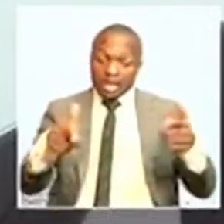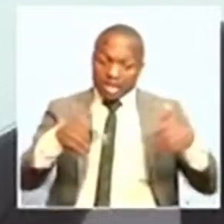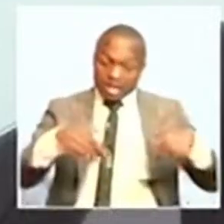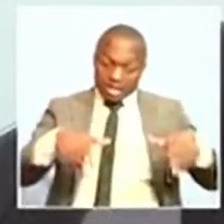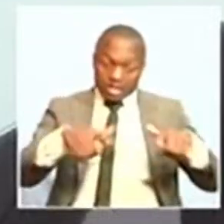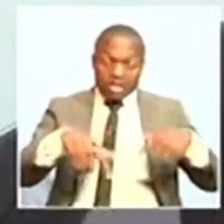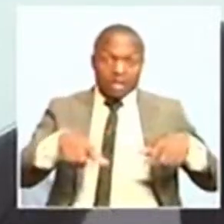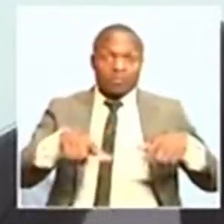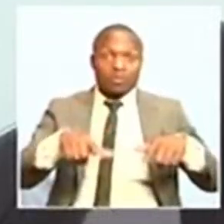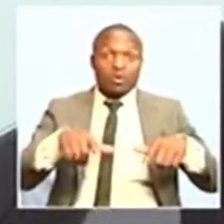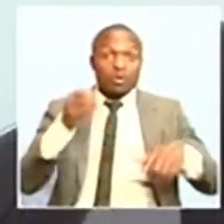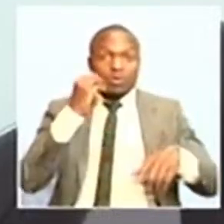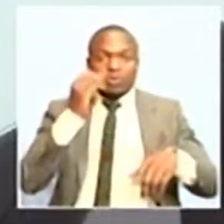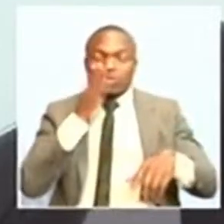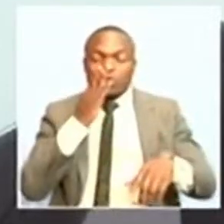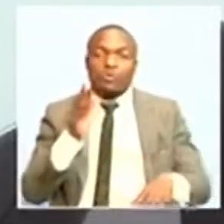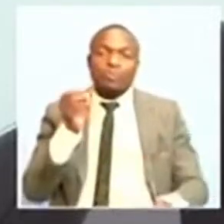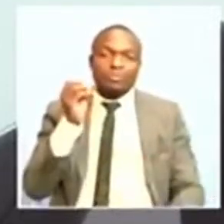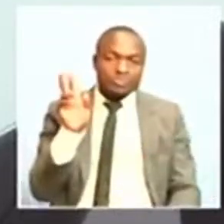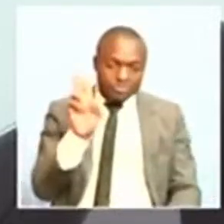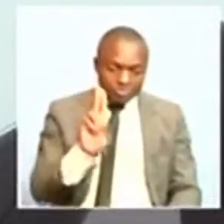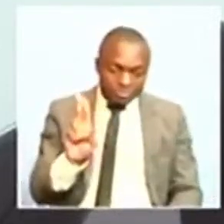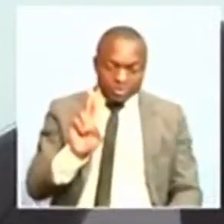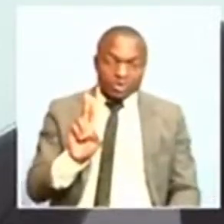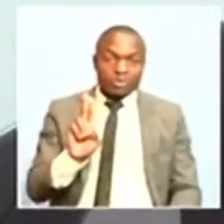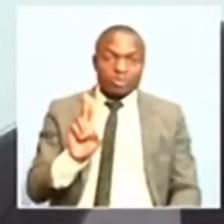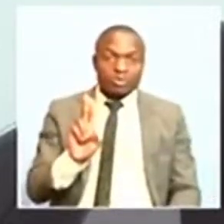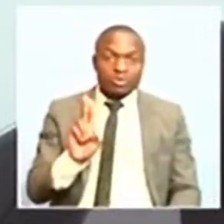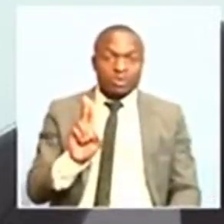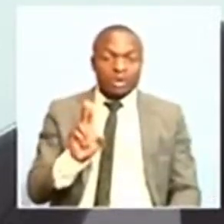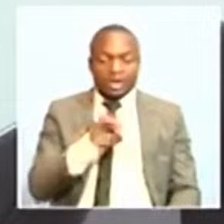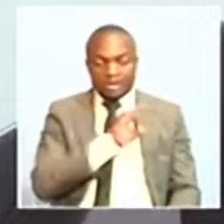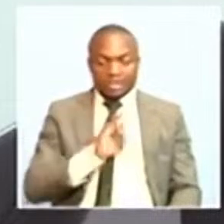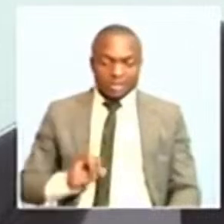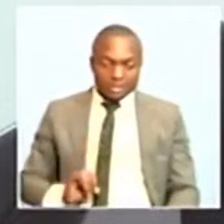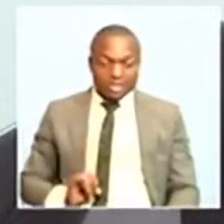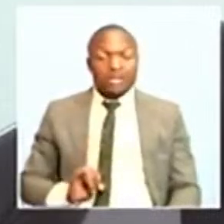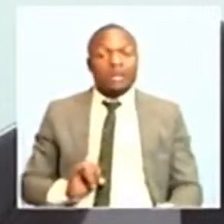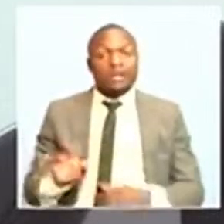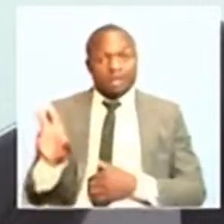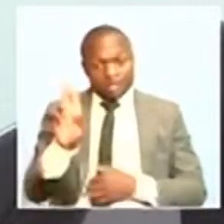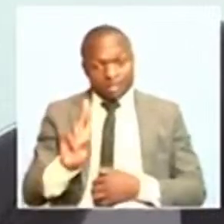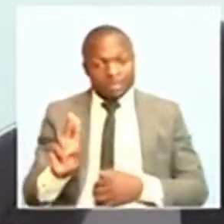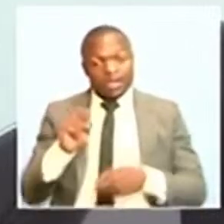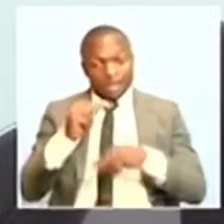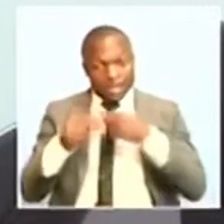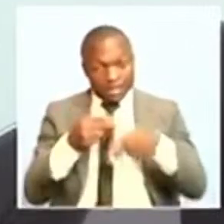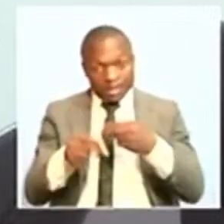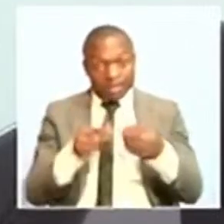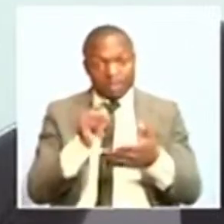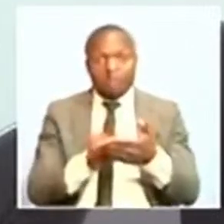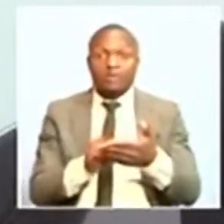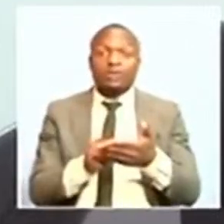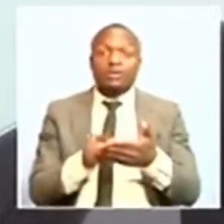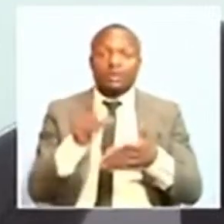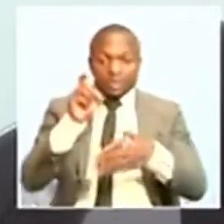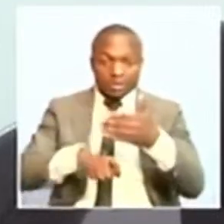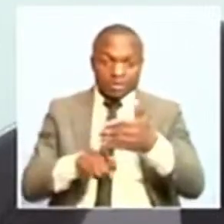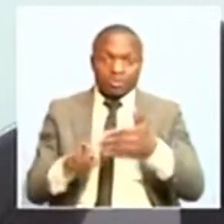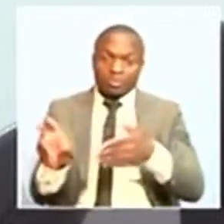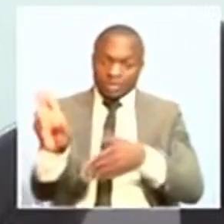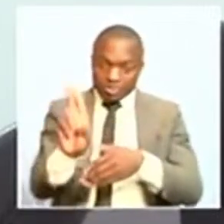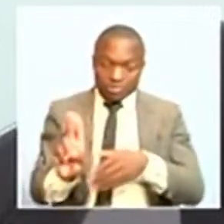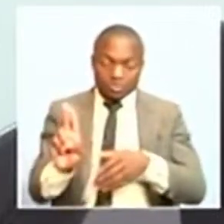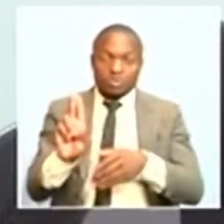and industrial use. So that means that this surtax will be applicable for both domestic and